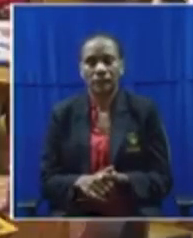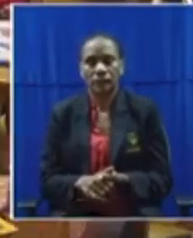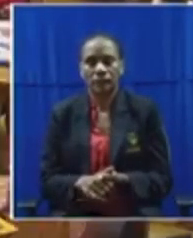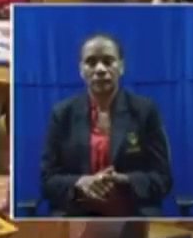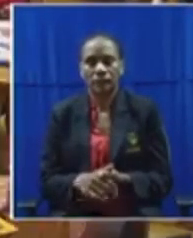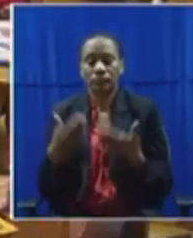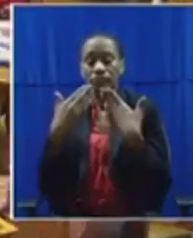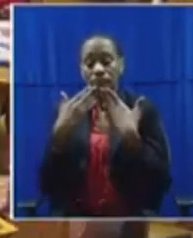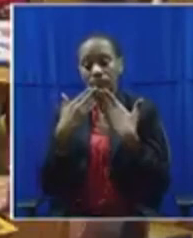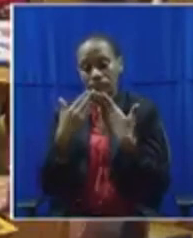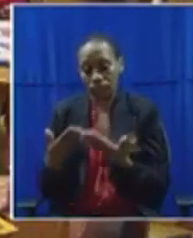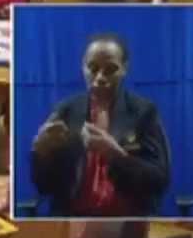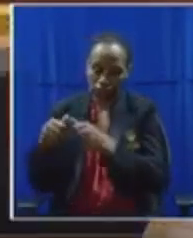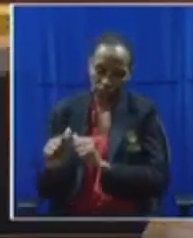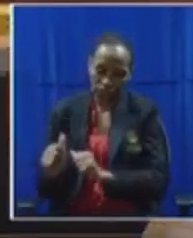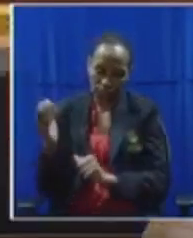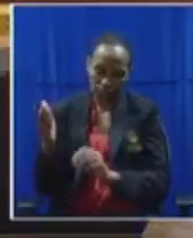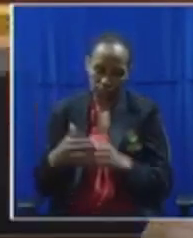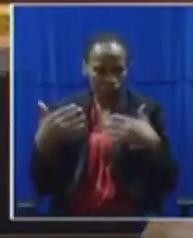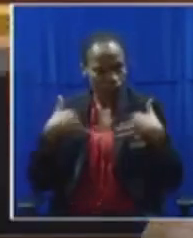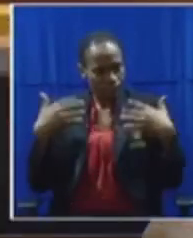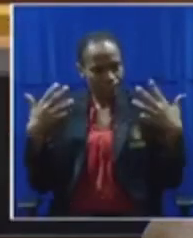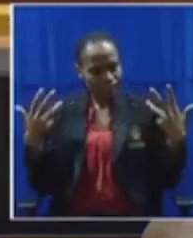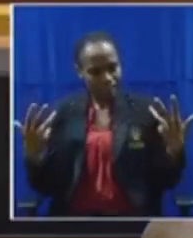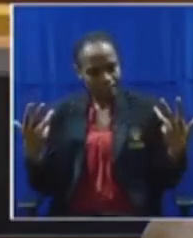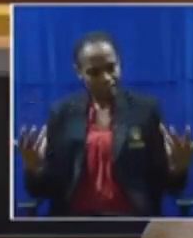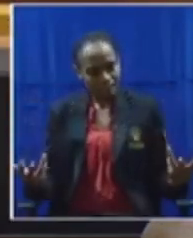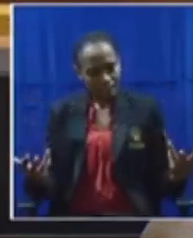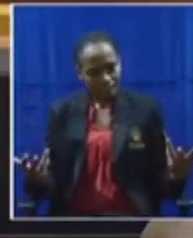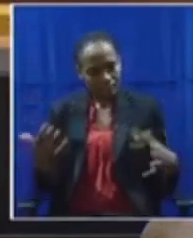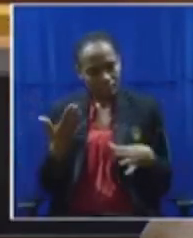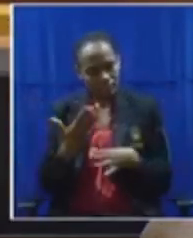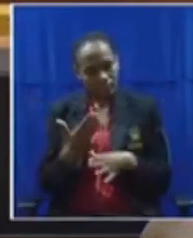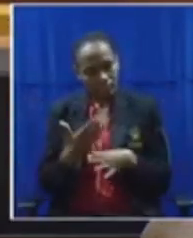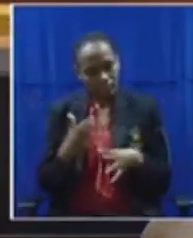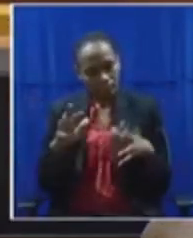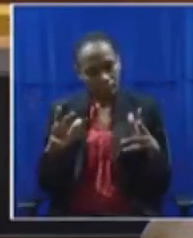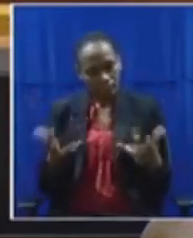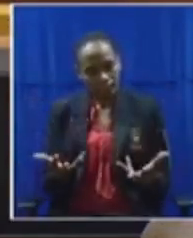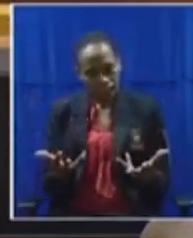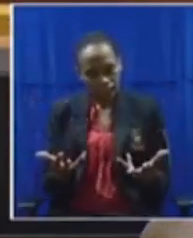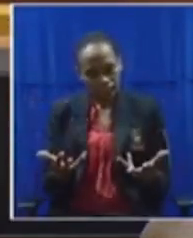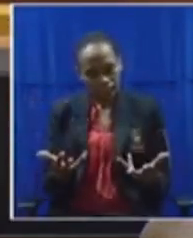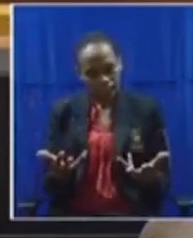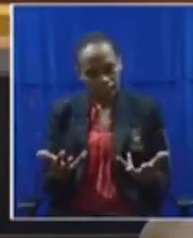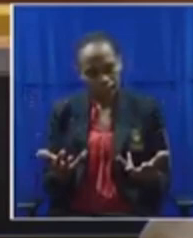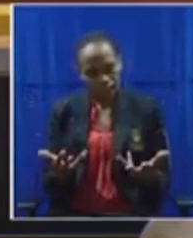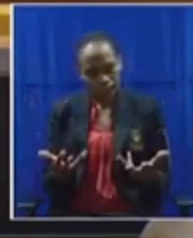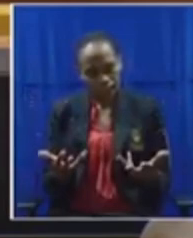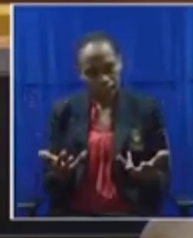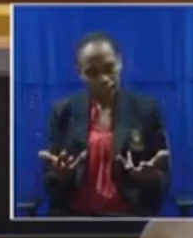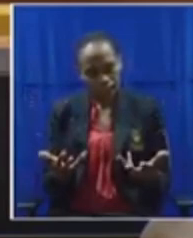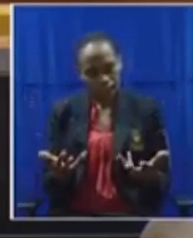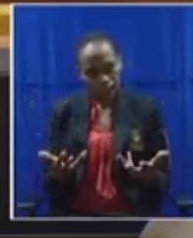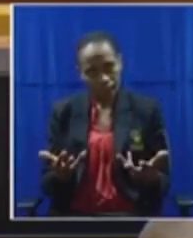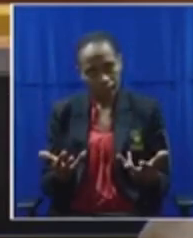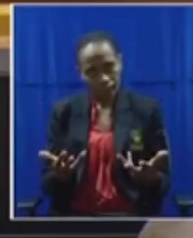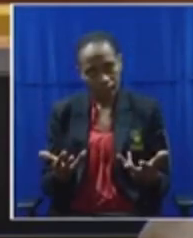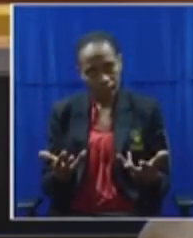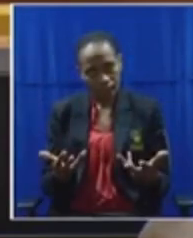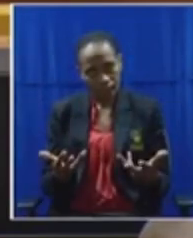Thank you, Chairperson. I operate on the basis that the members who